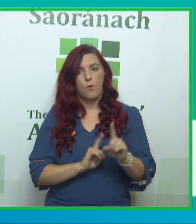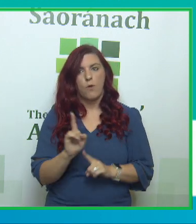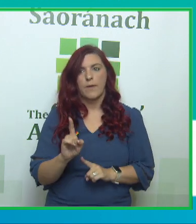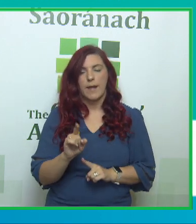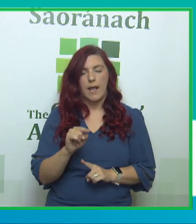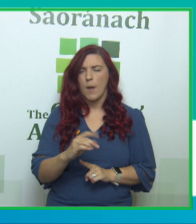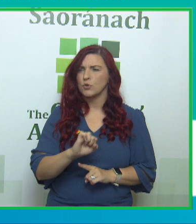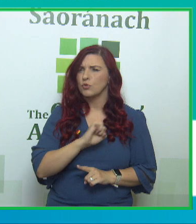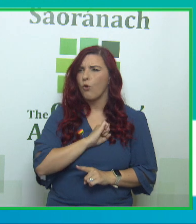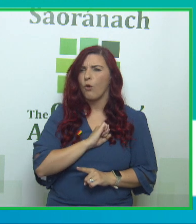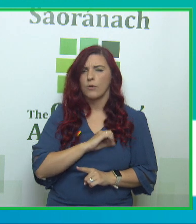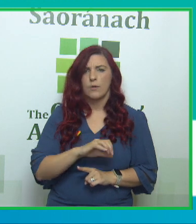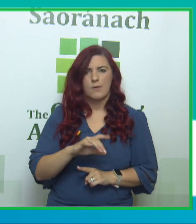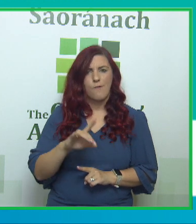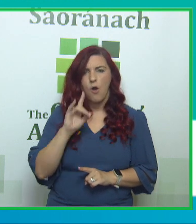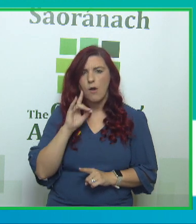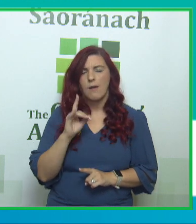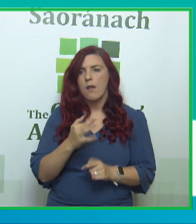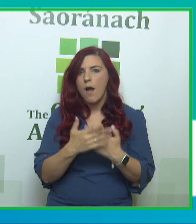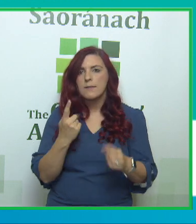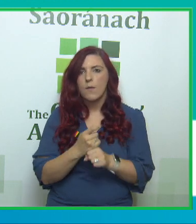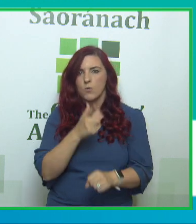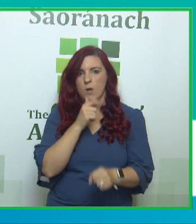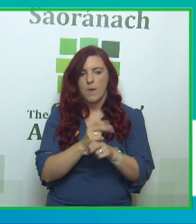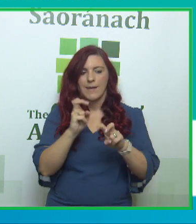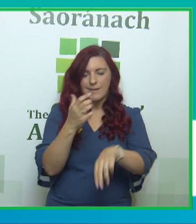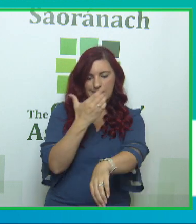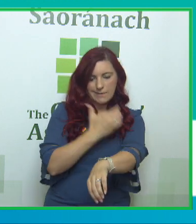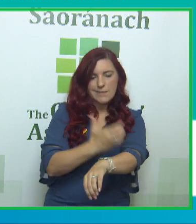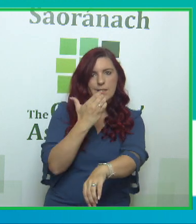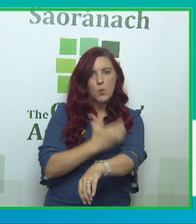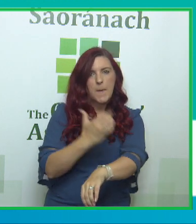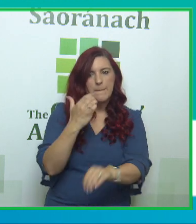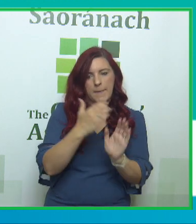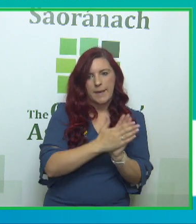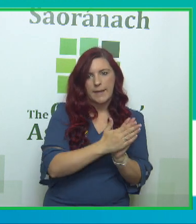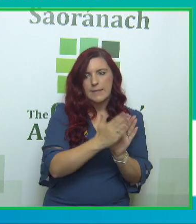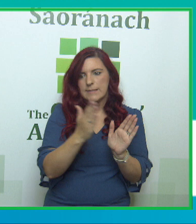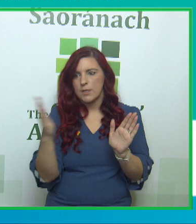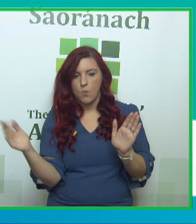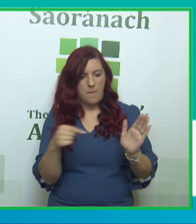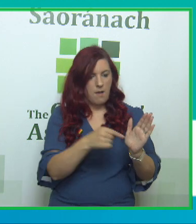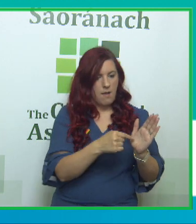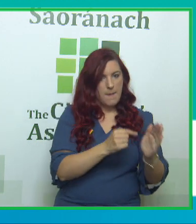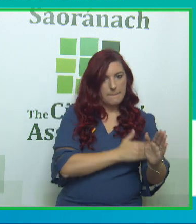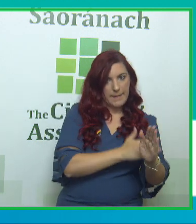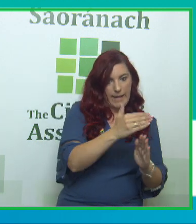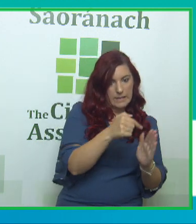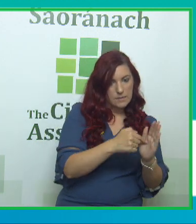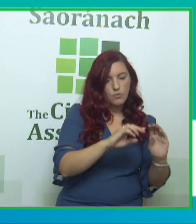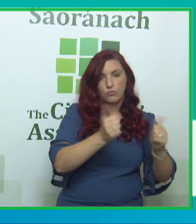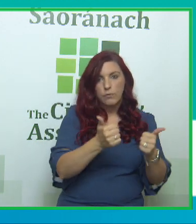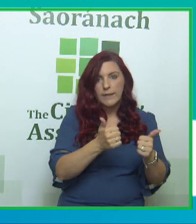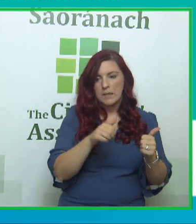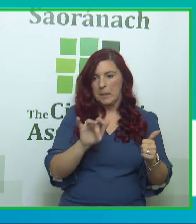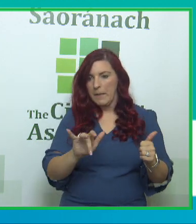term, I'm sure, lots of times around the continuum. The continuum absolutely begins and does lots of great stuff in the